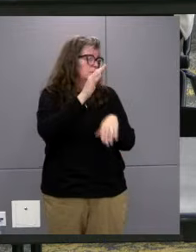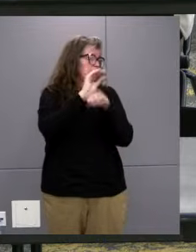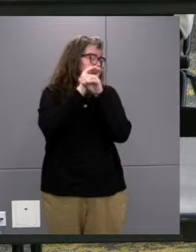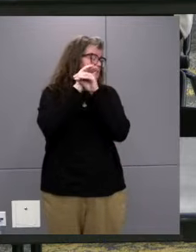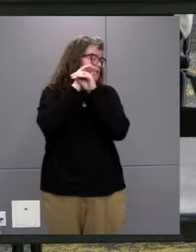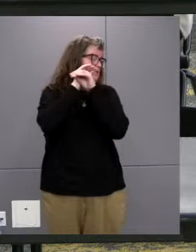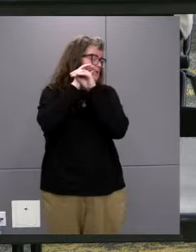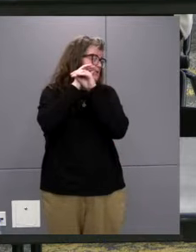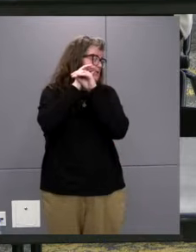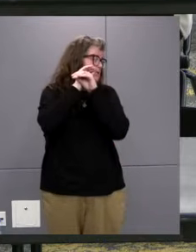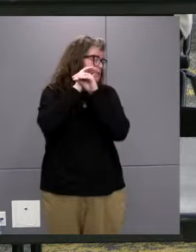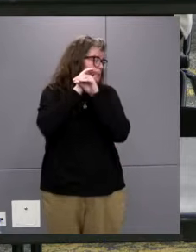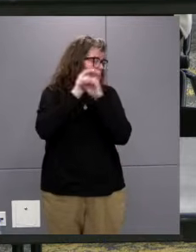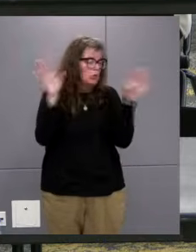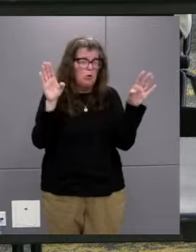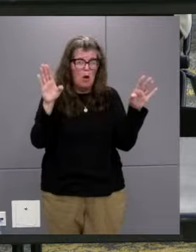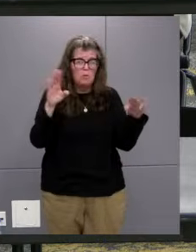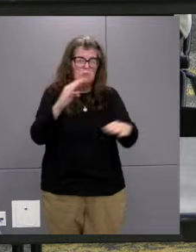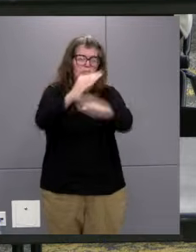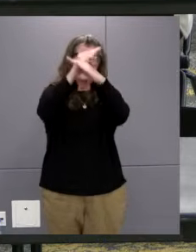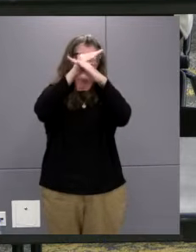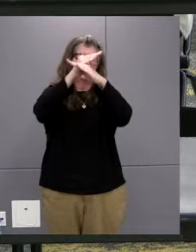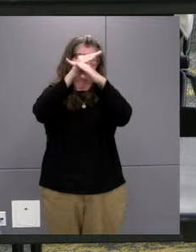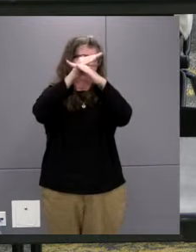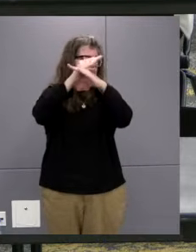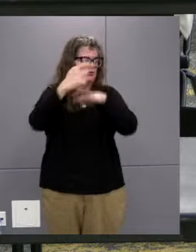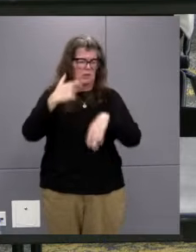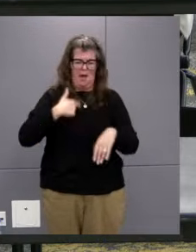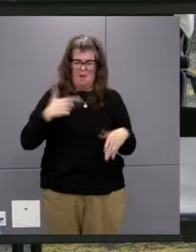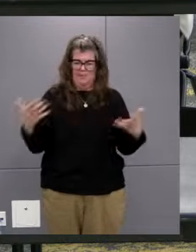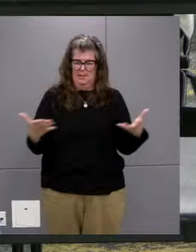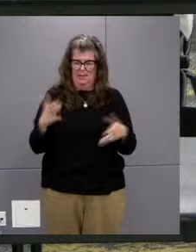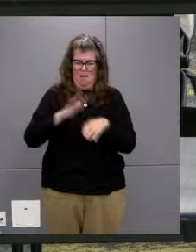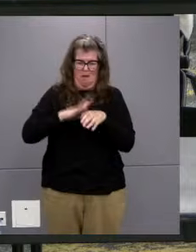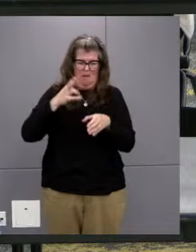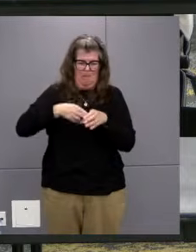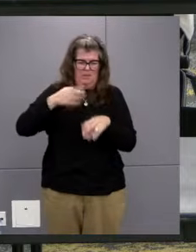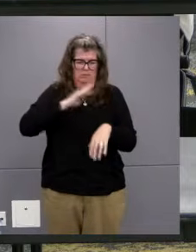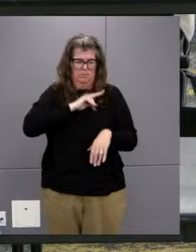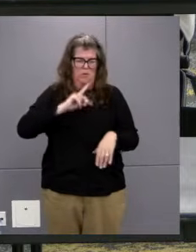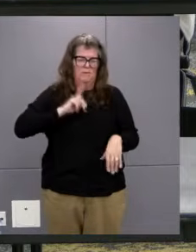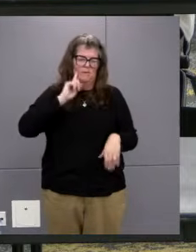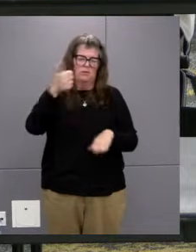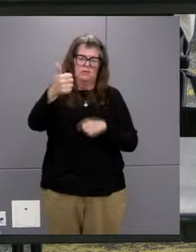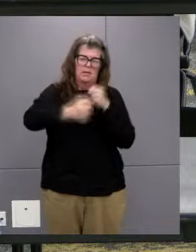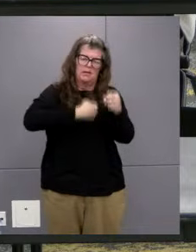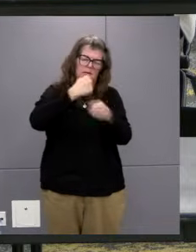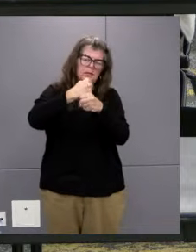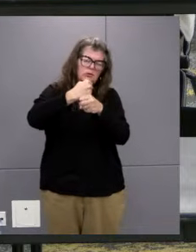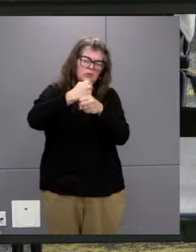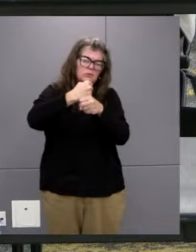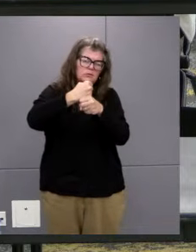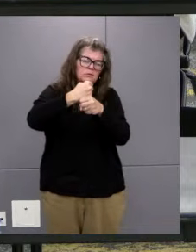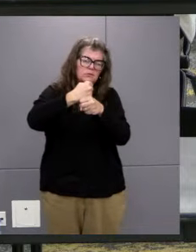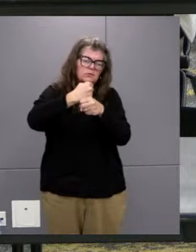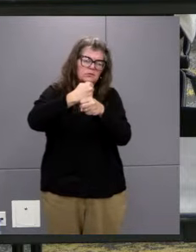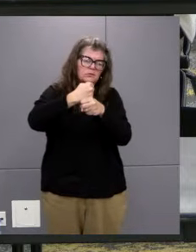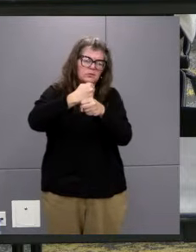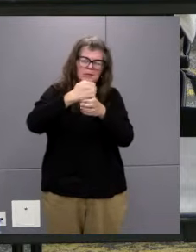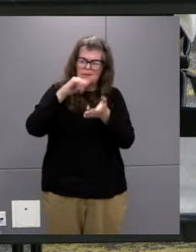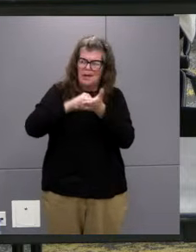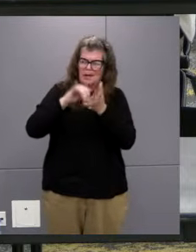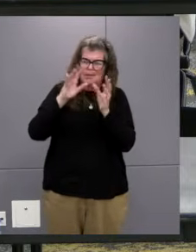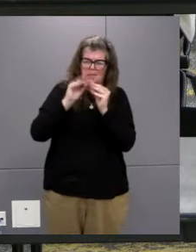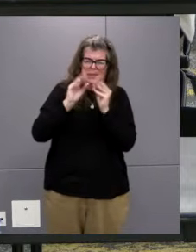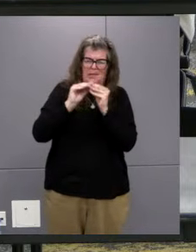impediment. There have been doors there. I've been on this board now for 10 years, and it was that meeting just a few months ago